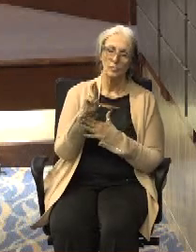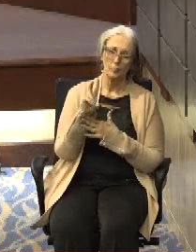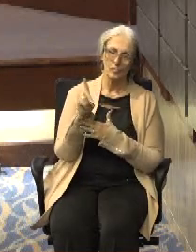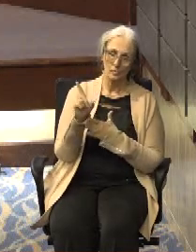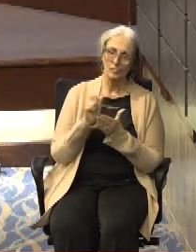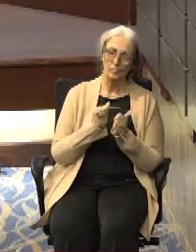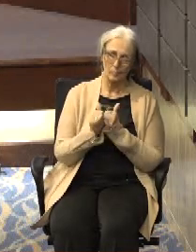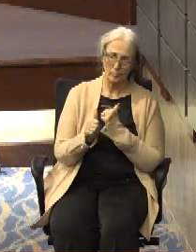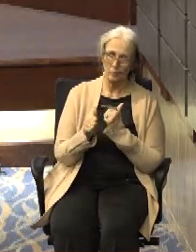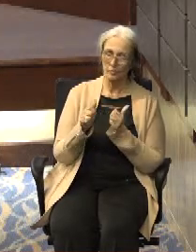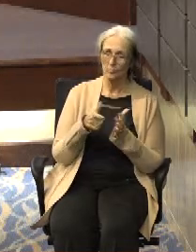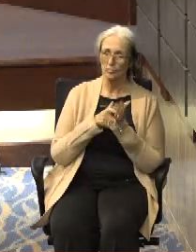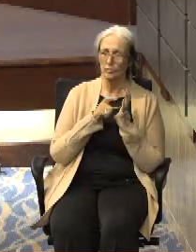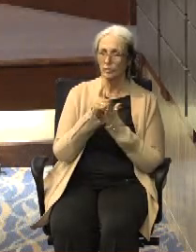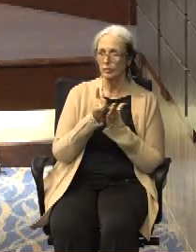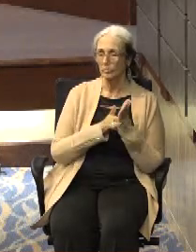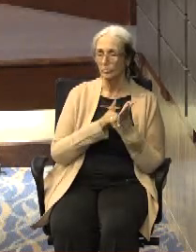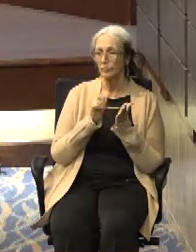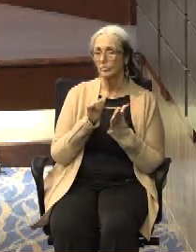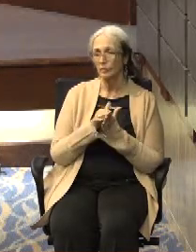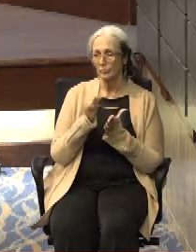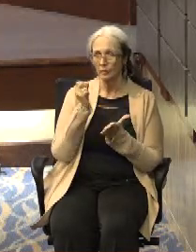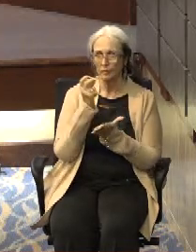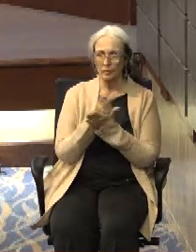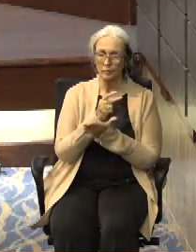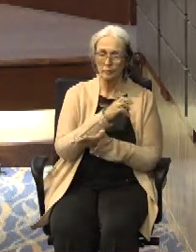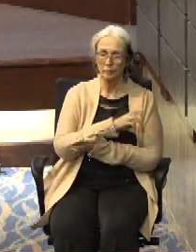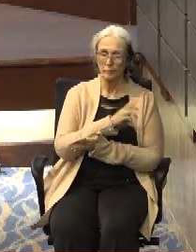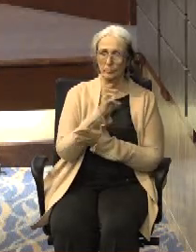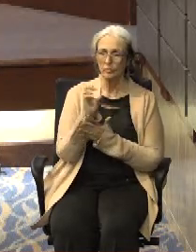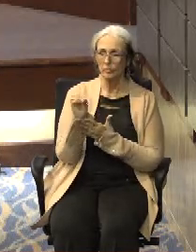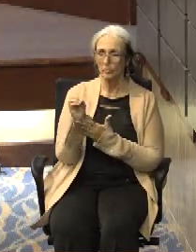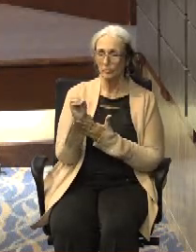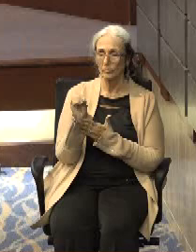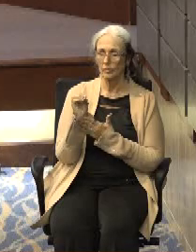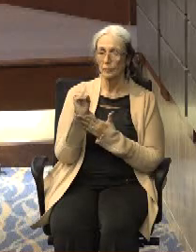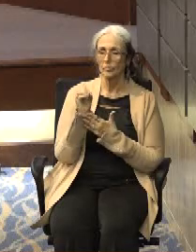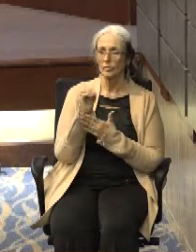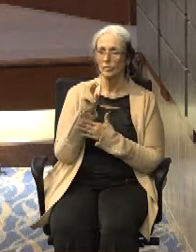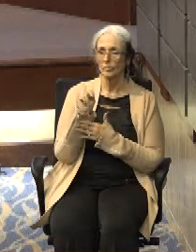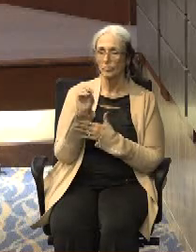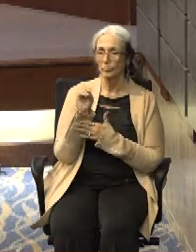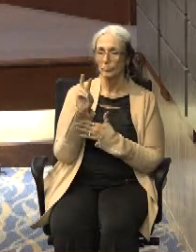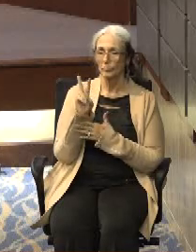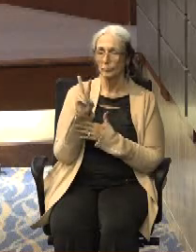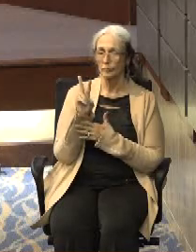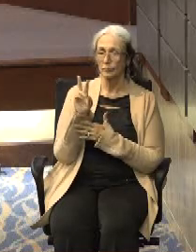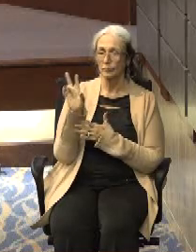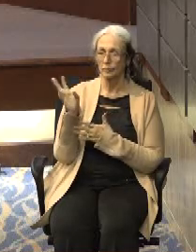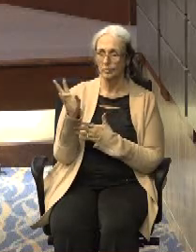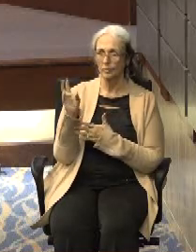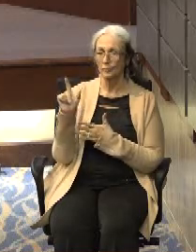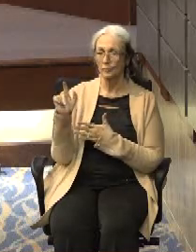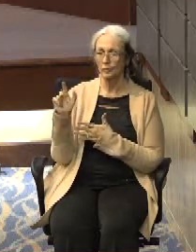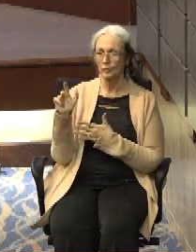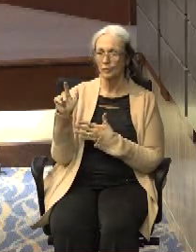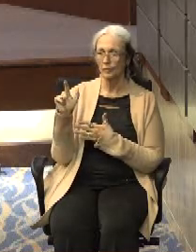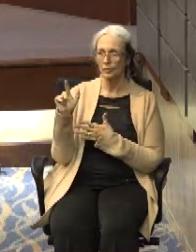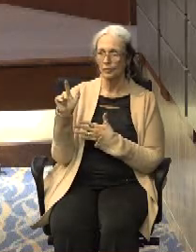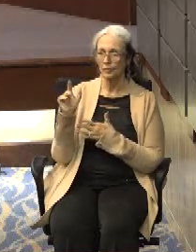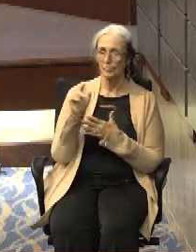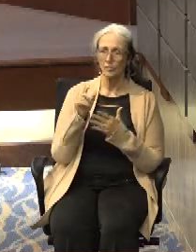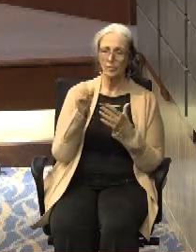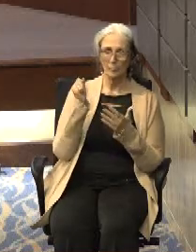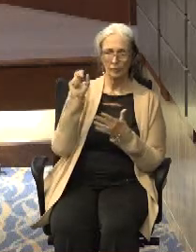open to the public as required by law. This ordinance was approved by a 6-0 council vote on first reading on November 7th, 2023. Move for approval on